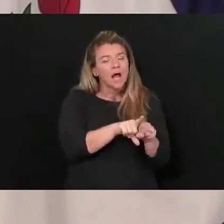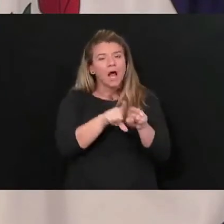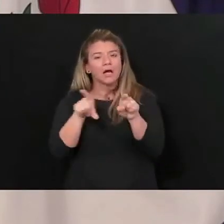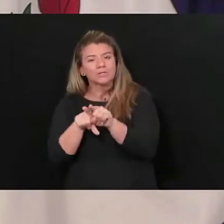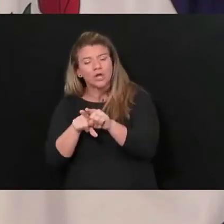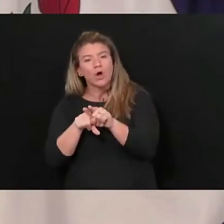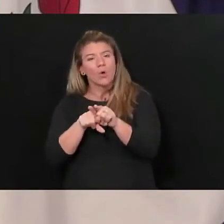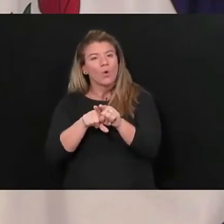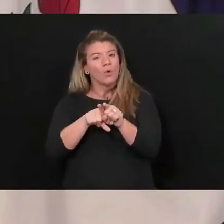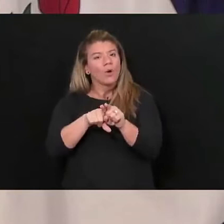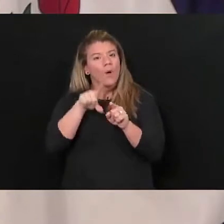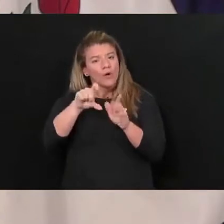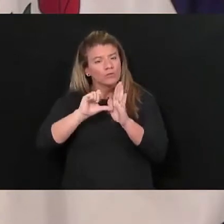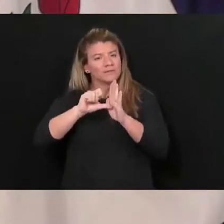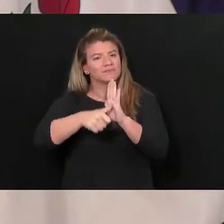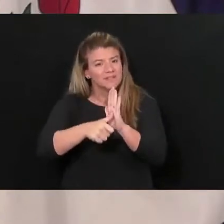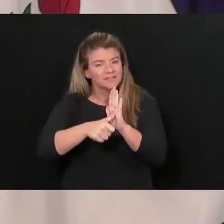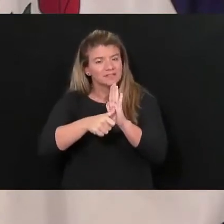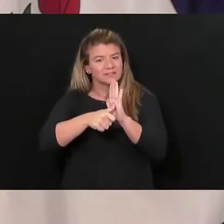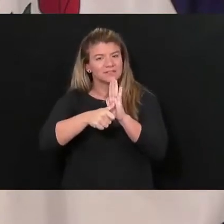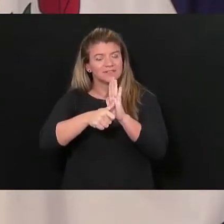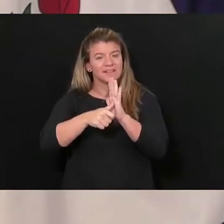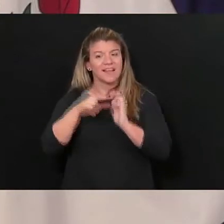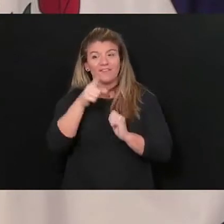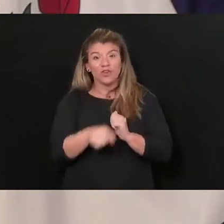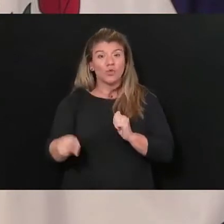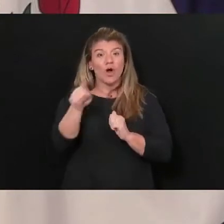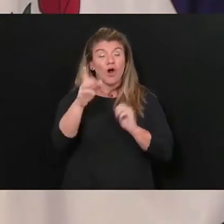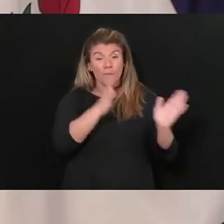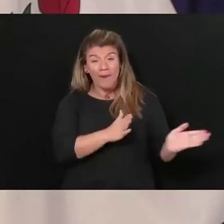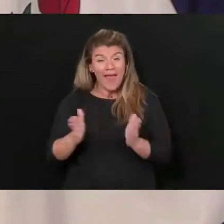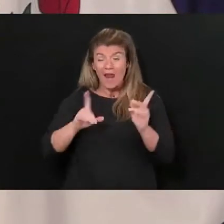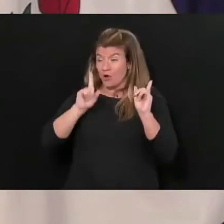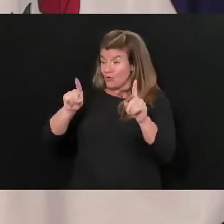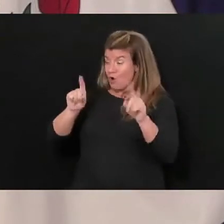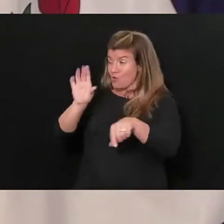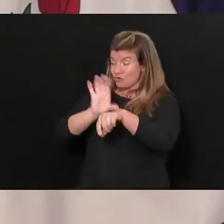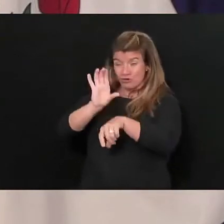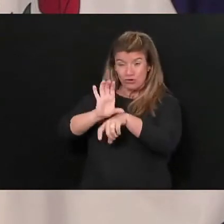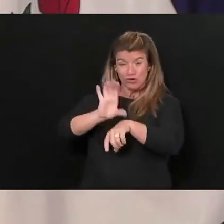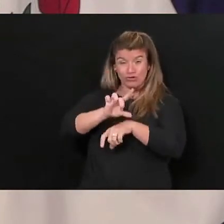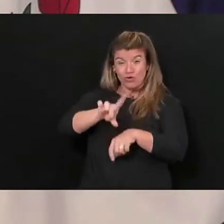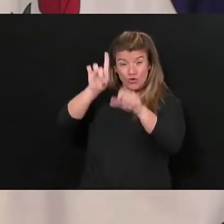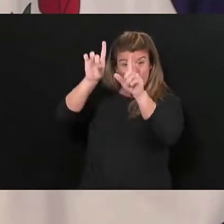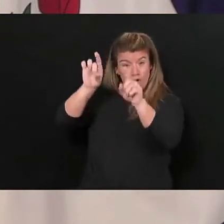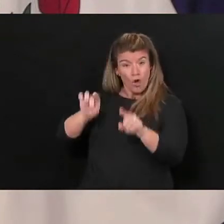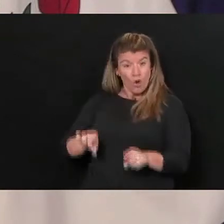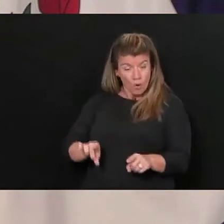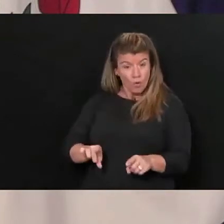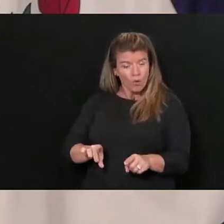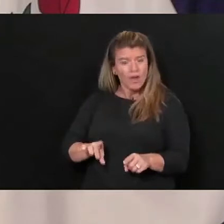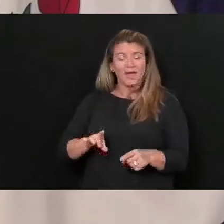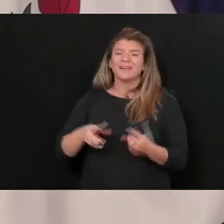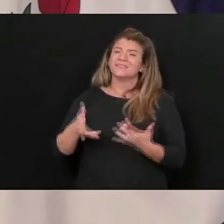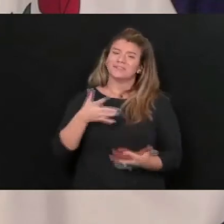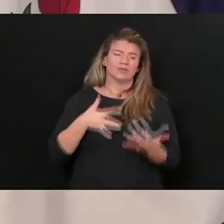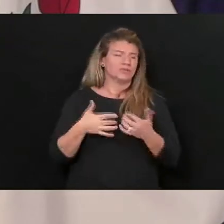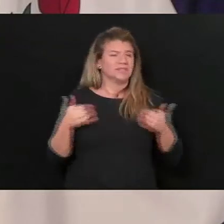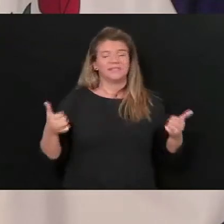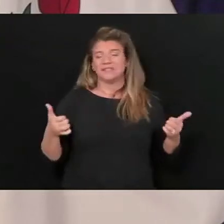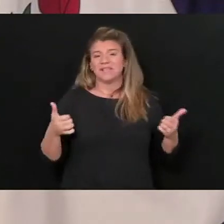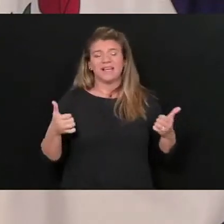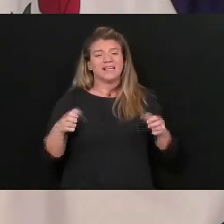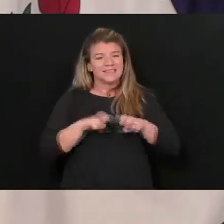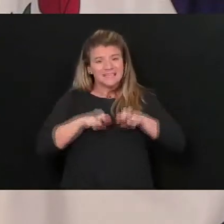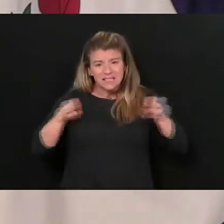single person, you know, that is planning to go to church or going to church on a regular basis to social distance, keep the pews